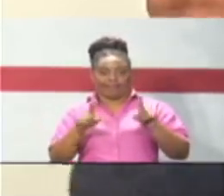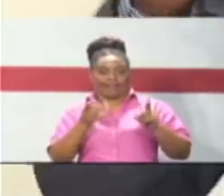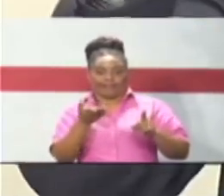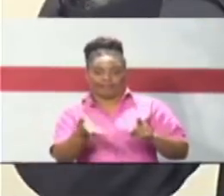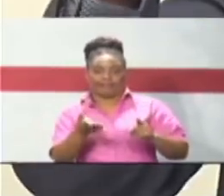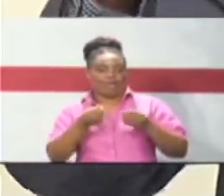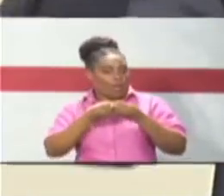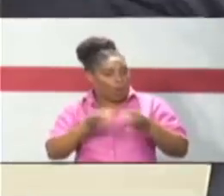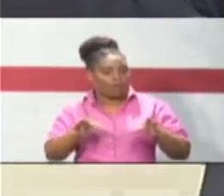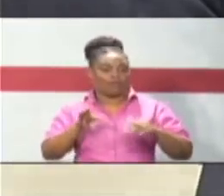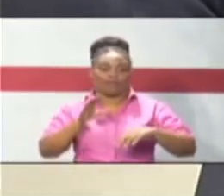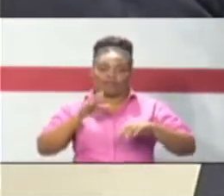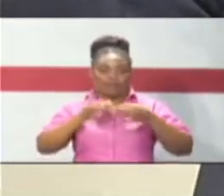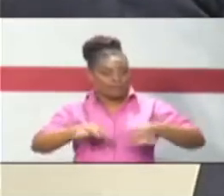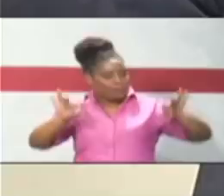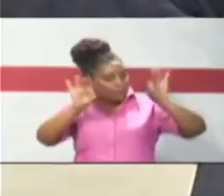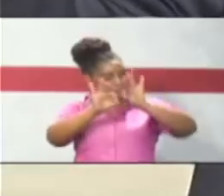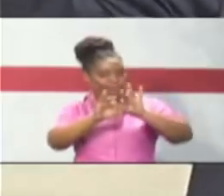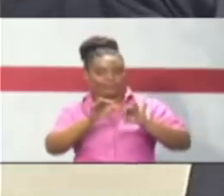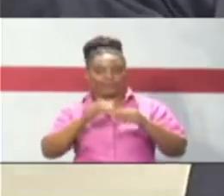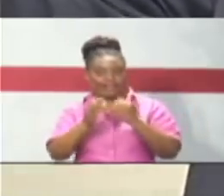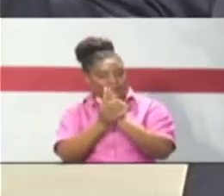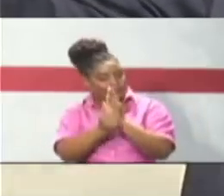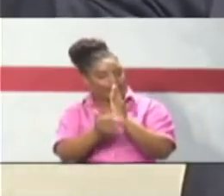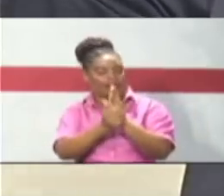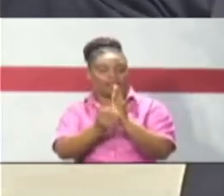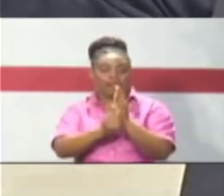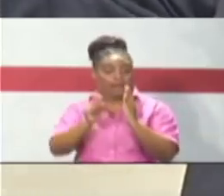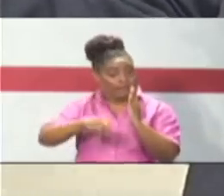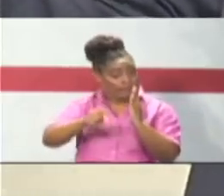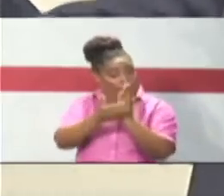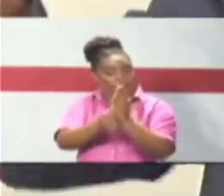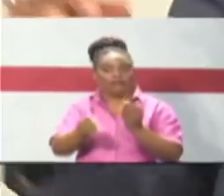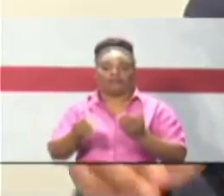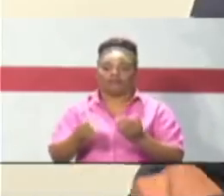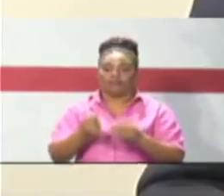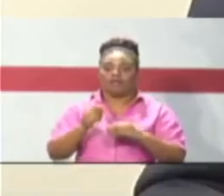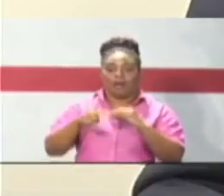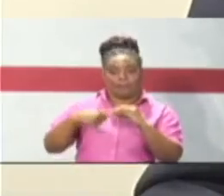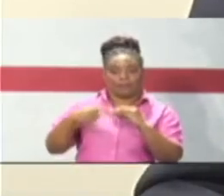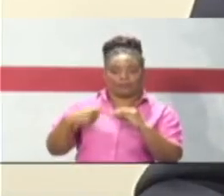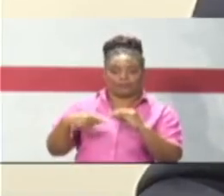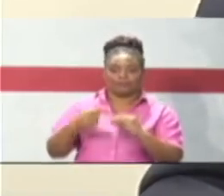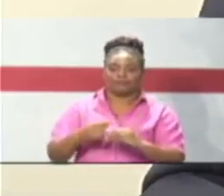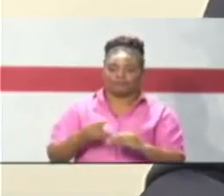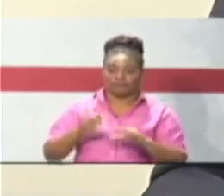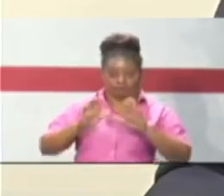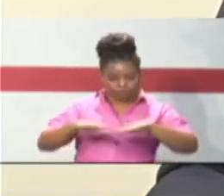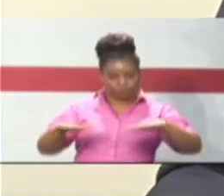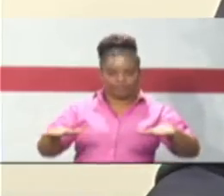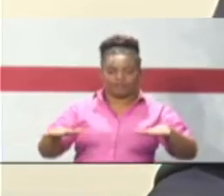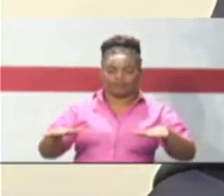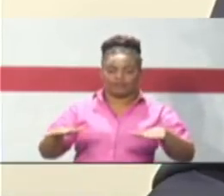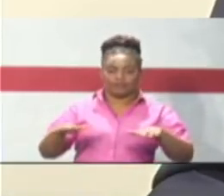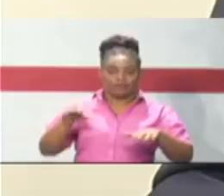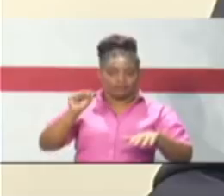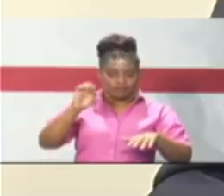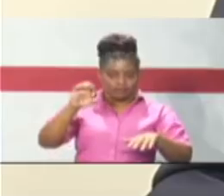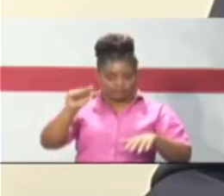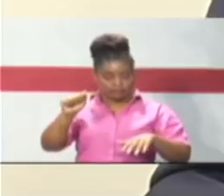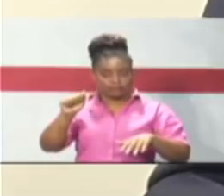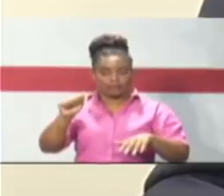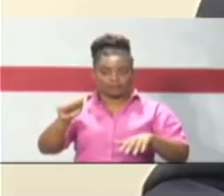How many children had got above 90%? Nice, as the glass half full part, but how many children scored 30% and